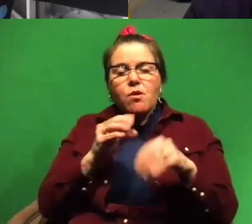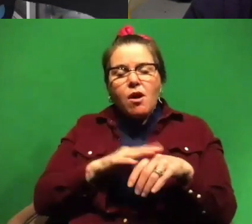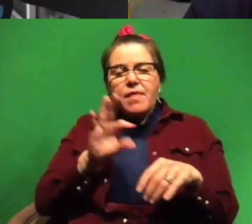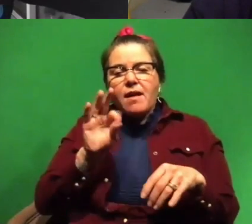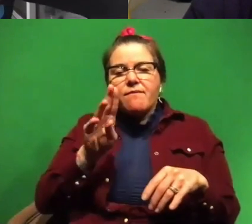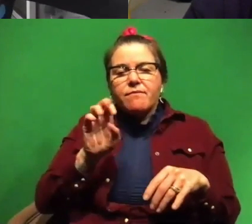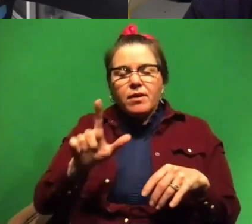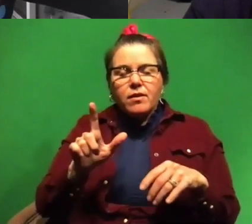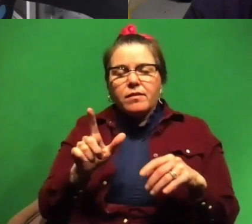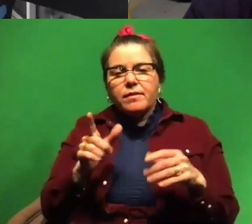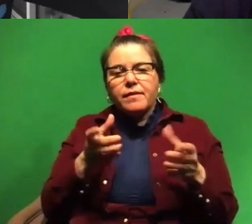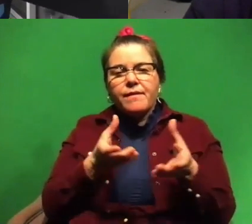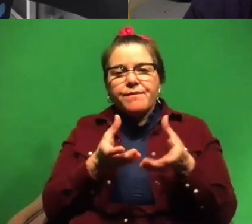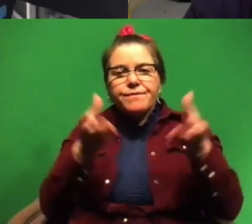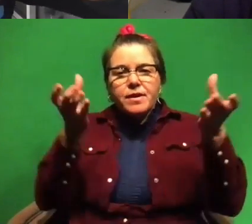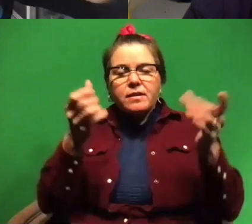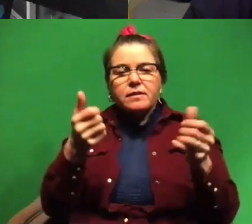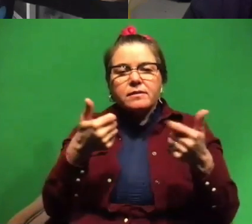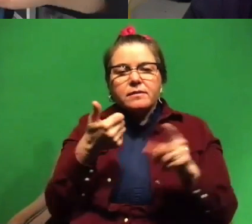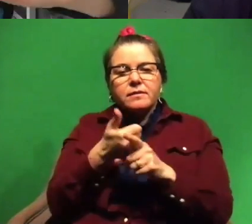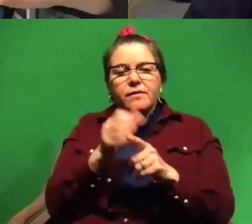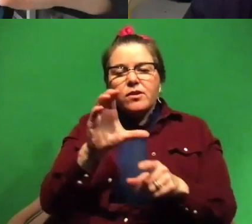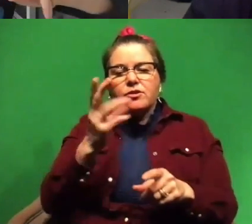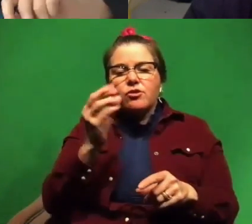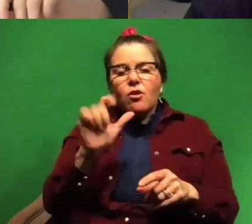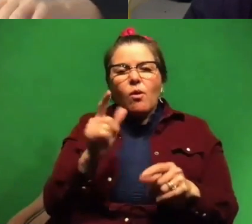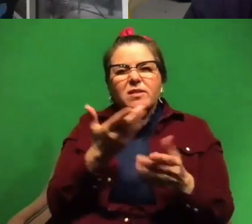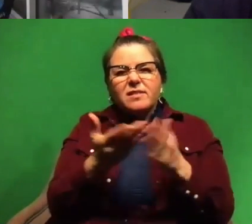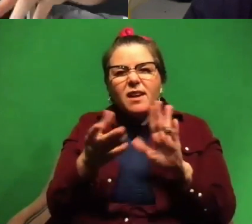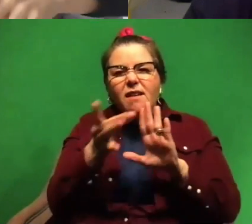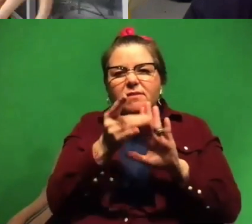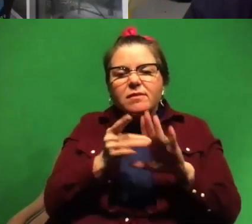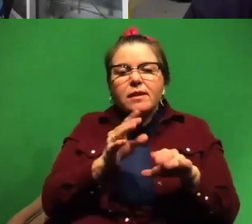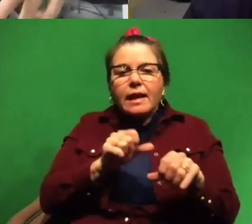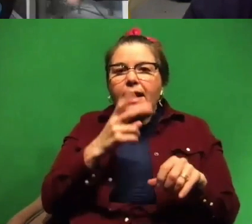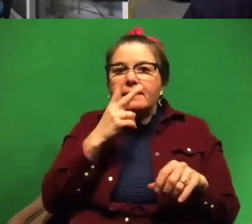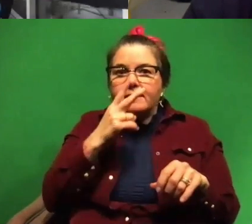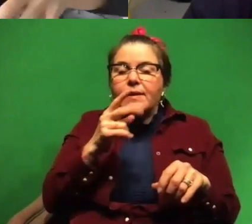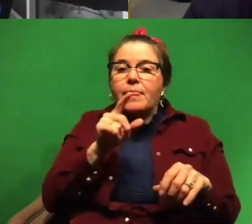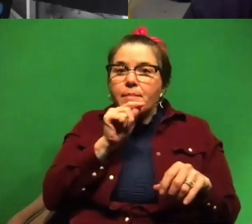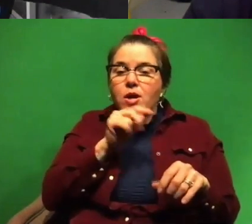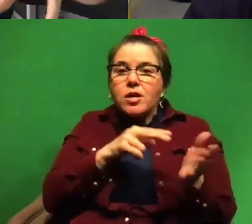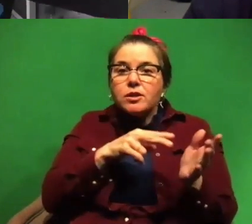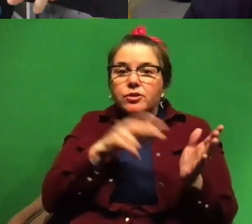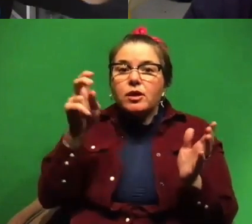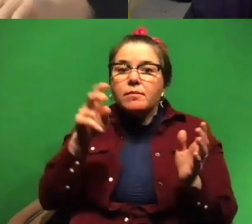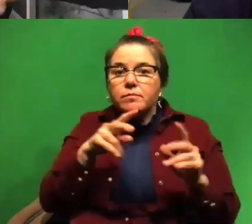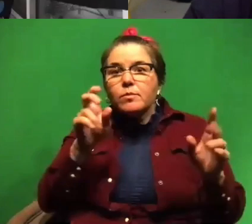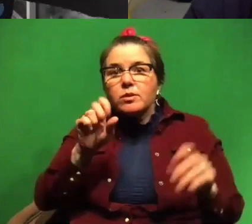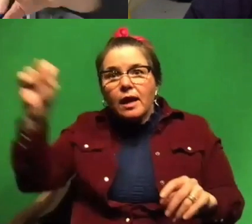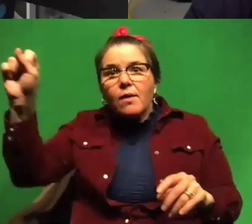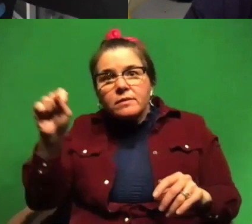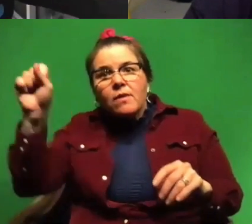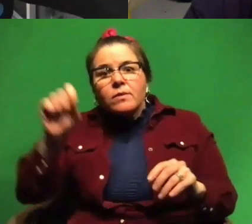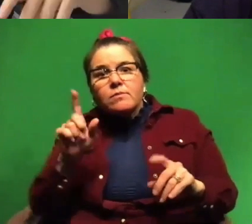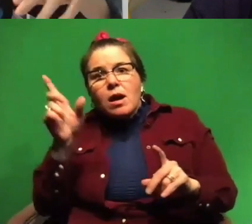has this like this charcoal or like stuff on it where you can see the bird is jumping up more to the south, so it wants to go